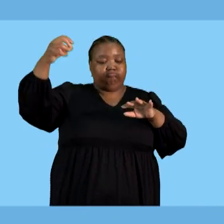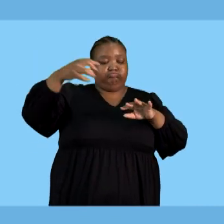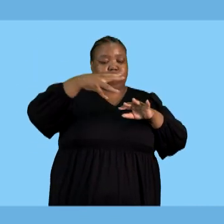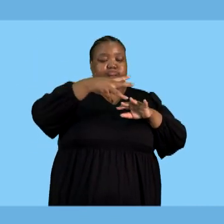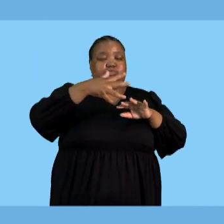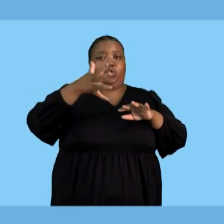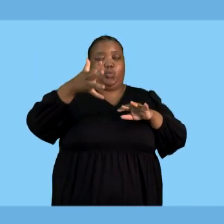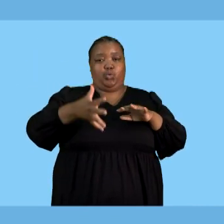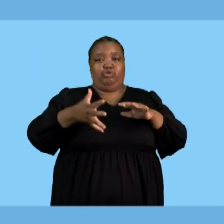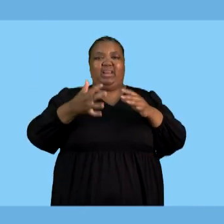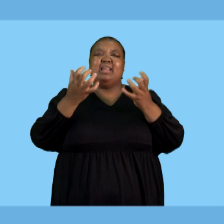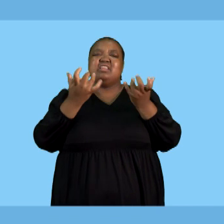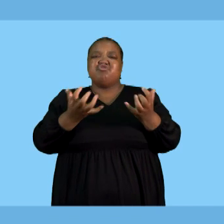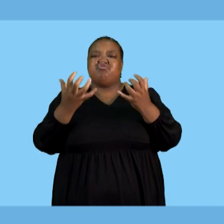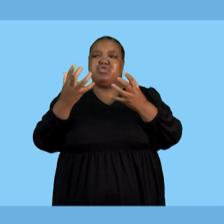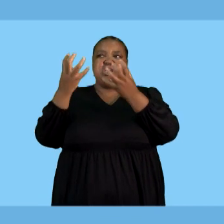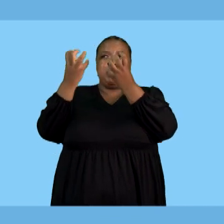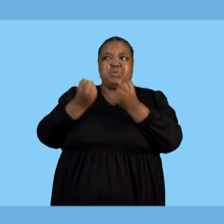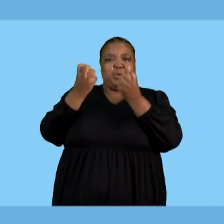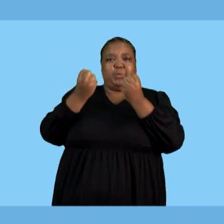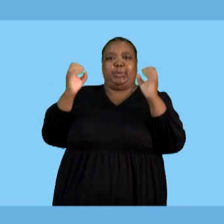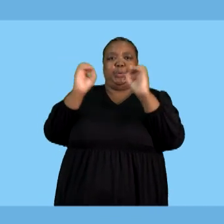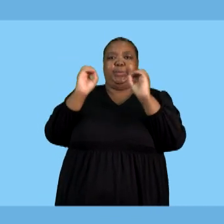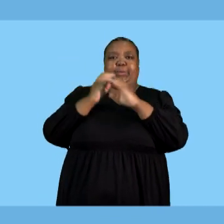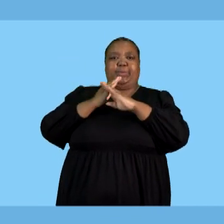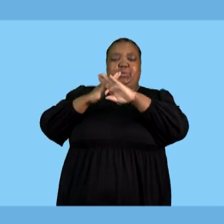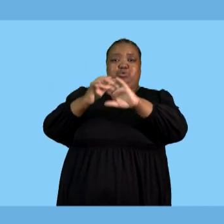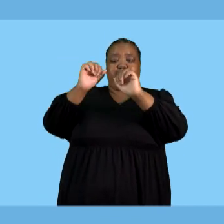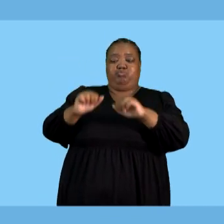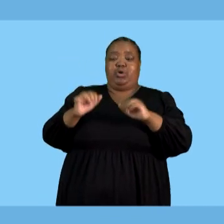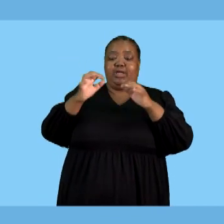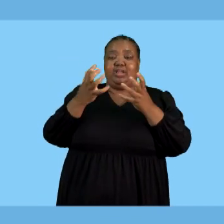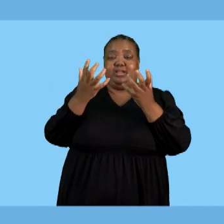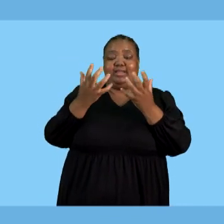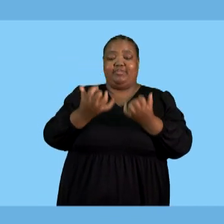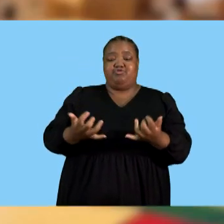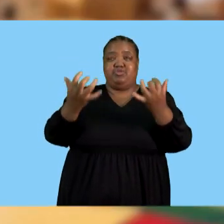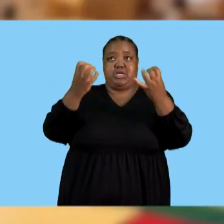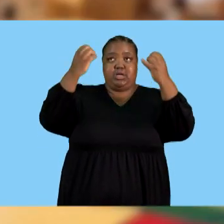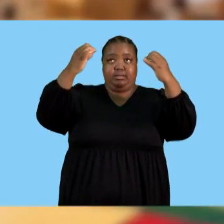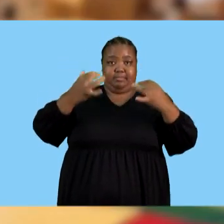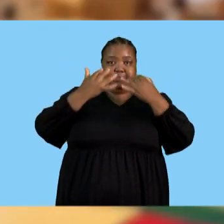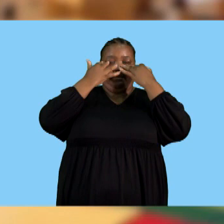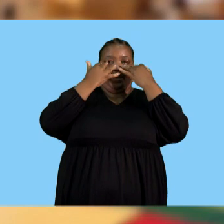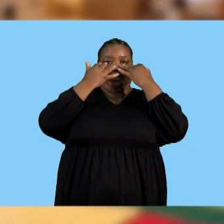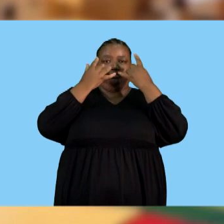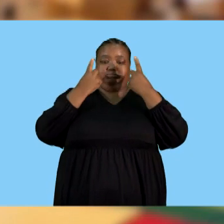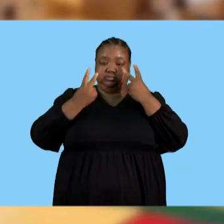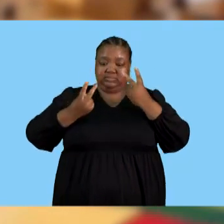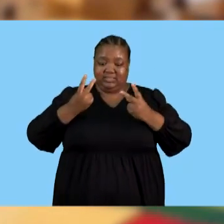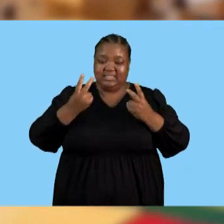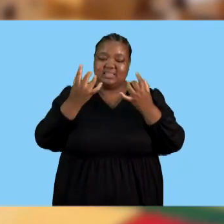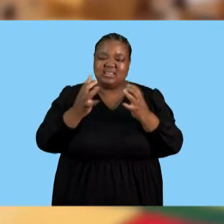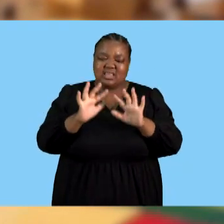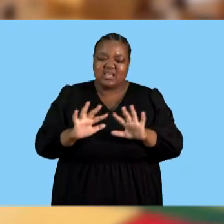except for the green color. And because that green color, it is reflected back onto your eyes, you are able to perceive the color as